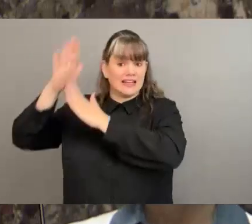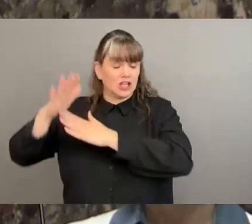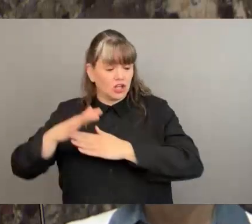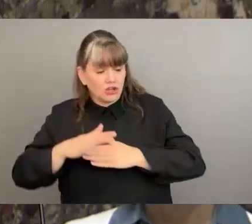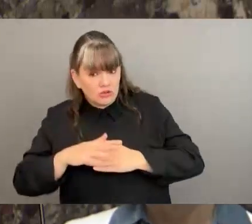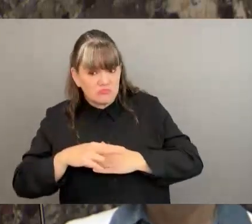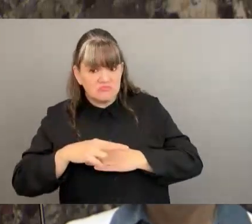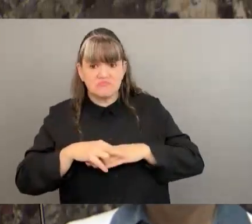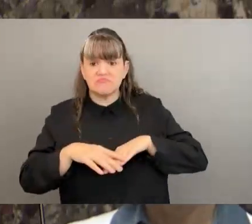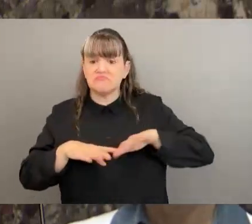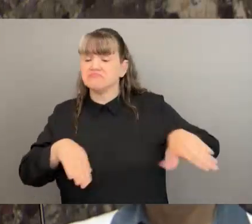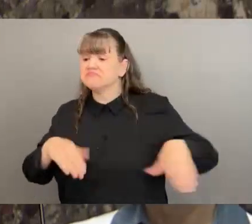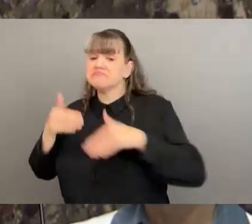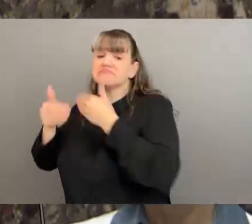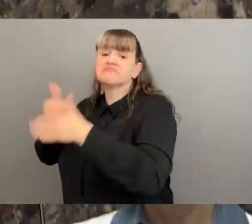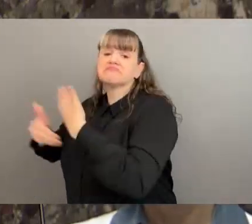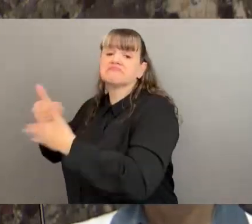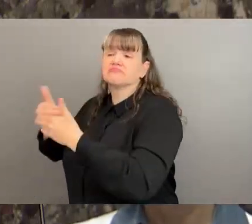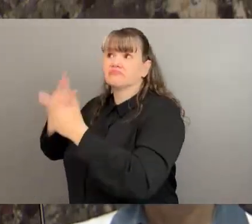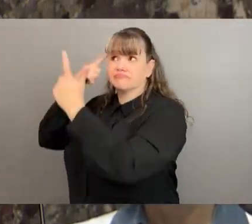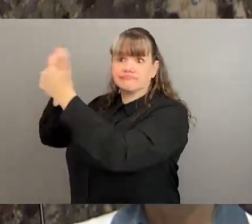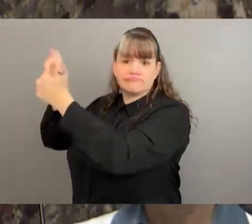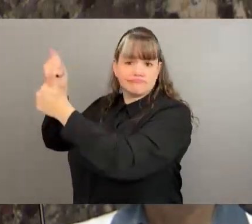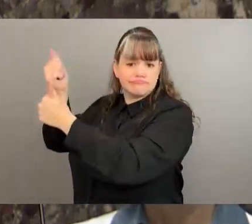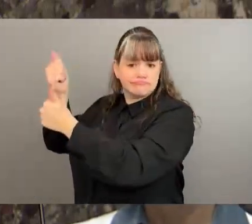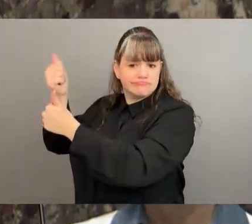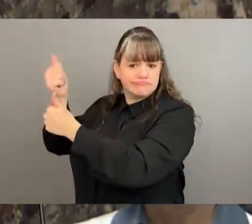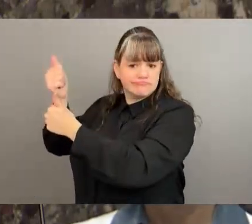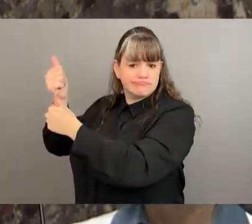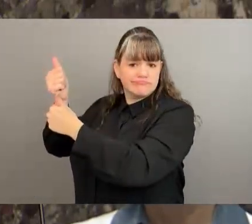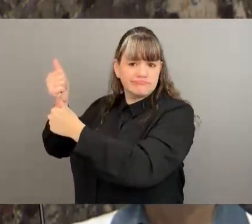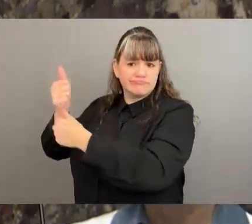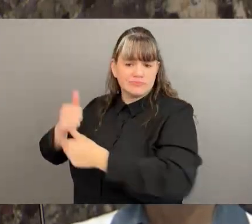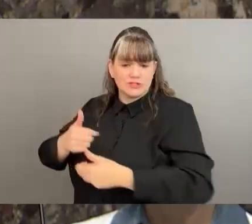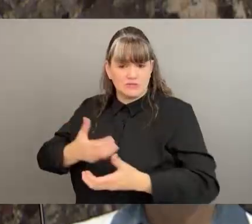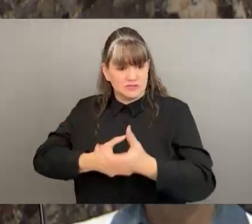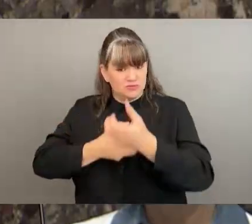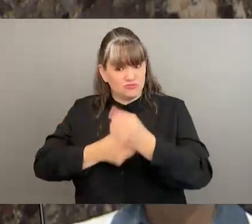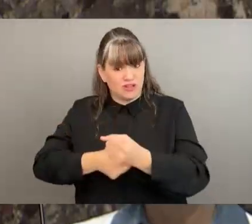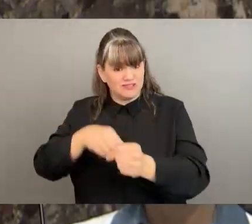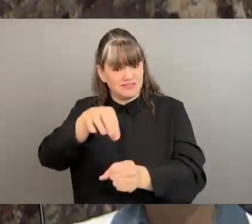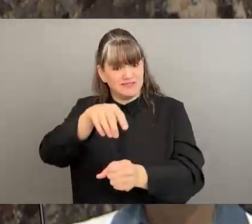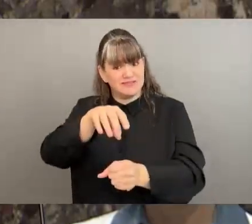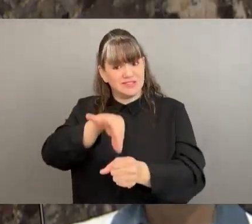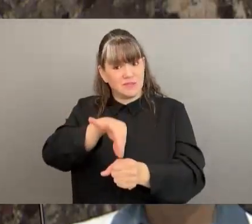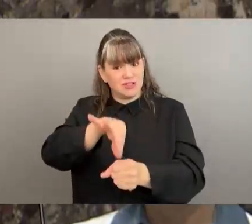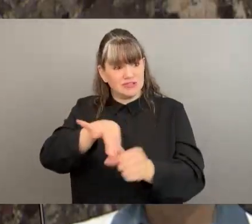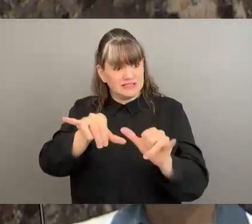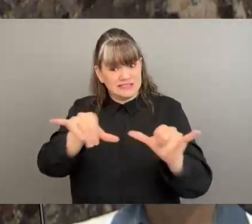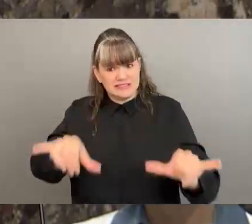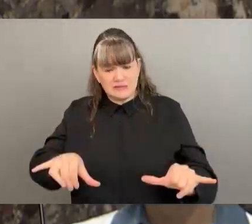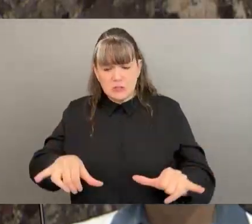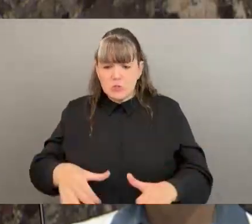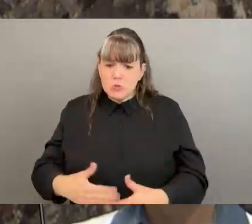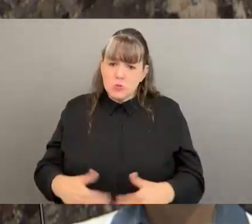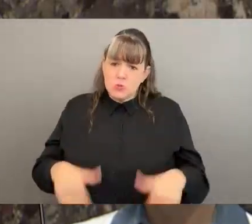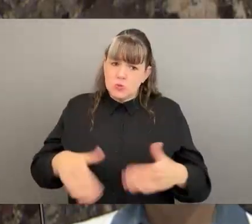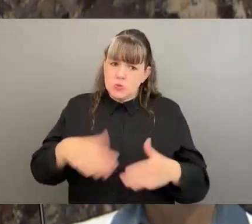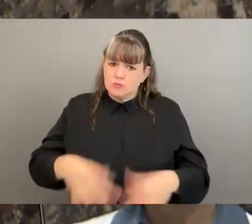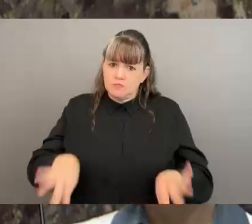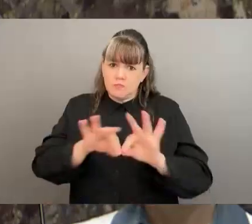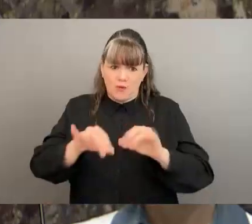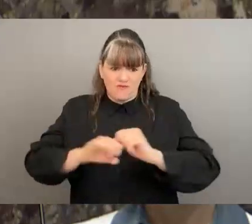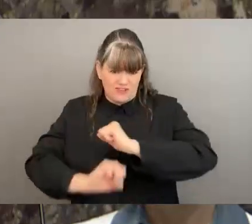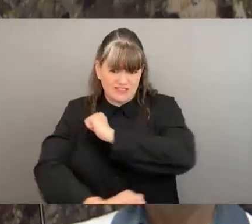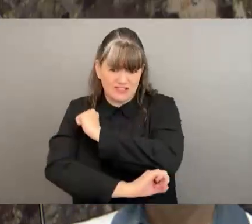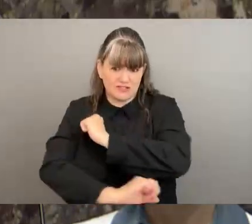our democracy, are the cornerstone of our system of government. Our education, health, and housing